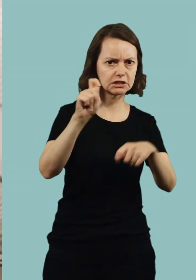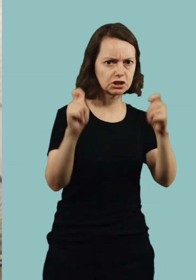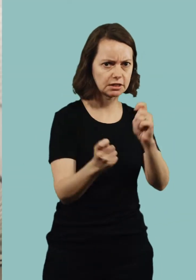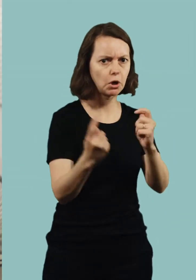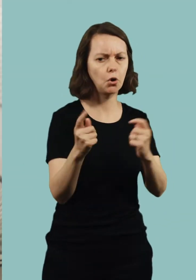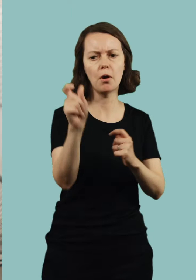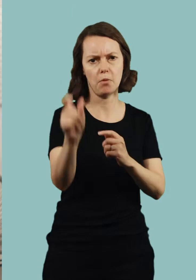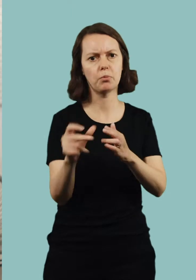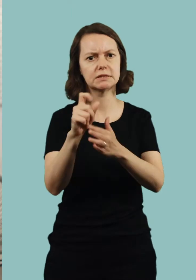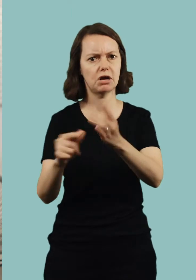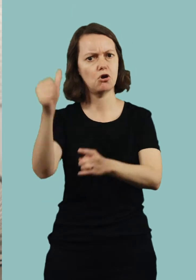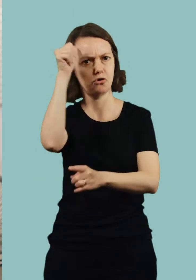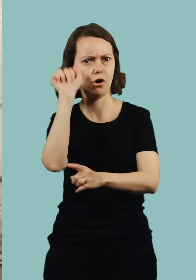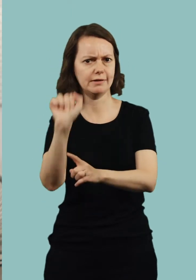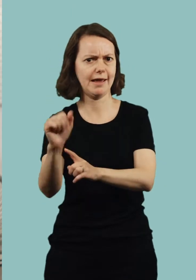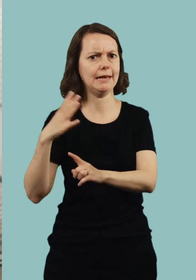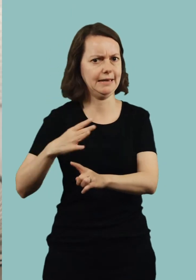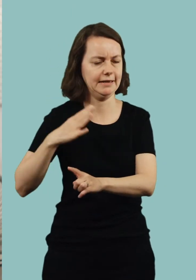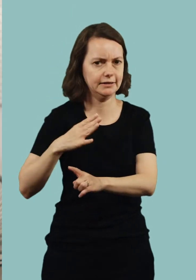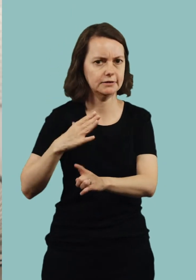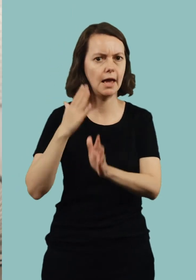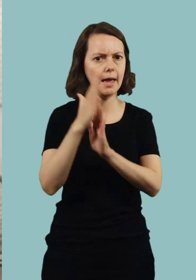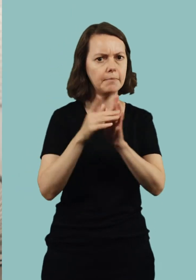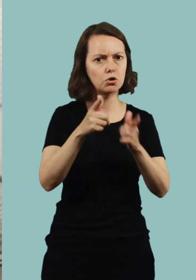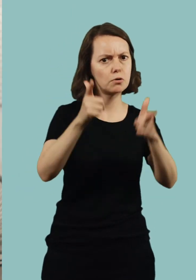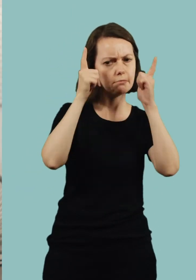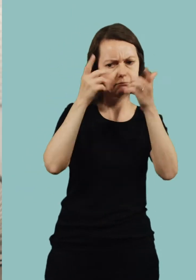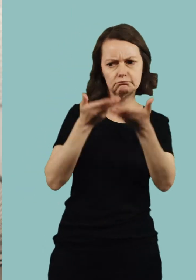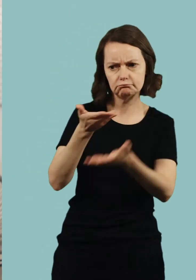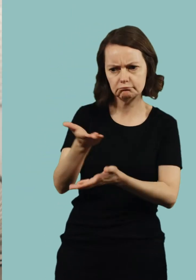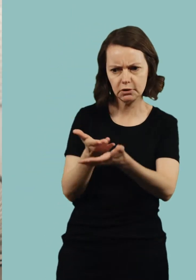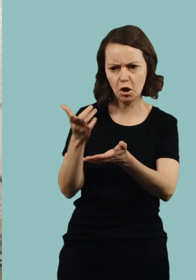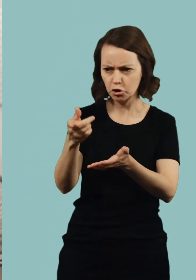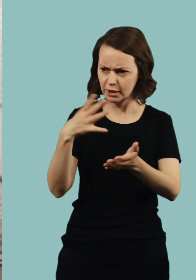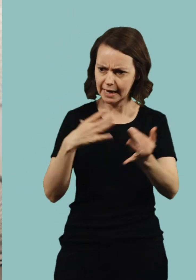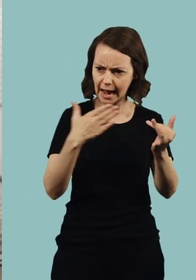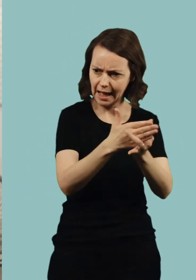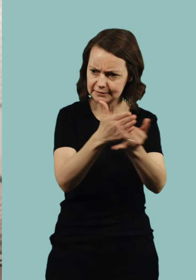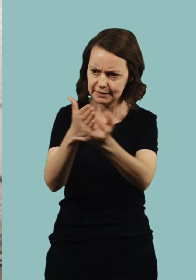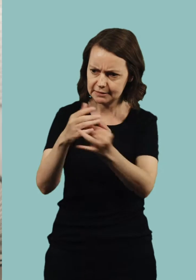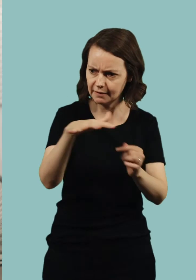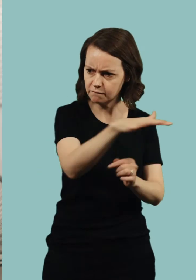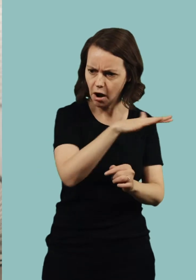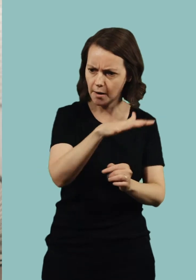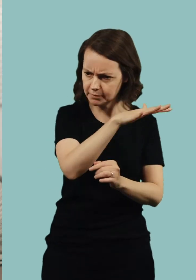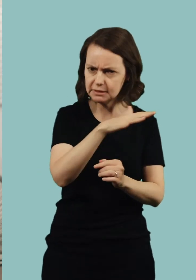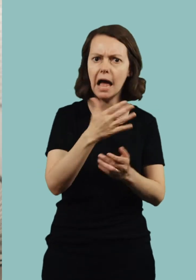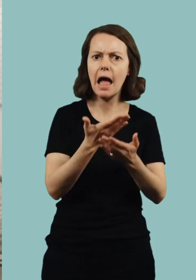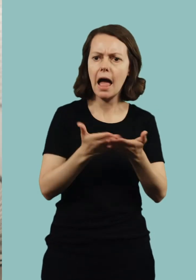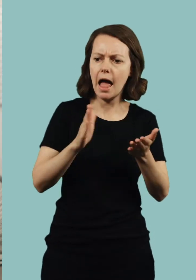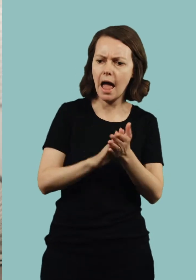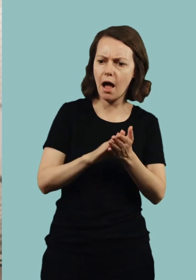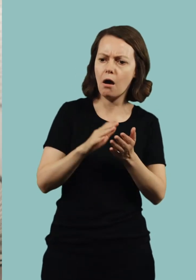necessary physical adjustments is the employee with disability. It's important to have conversations about access